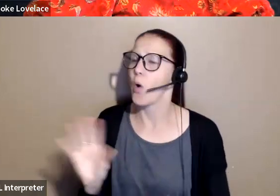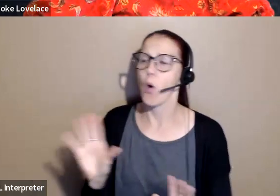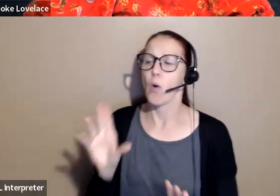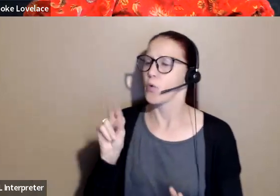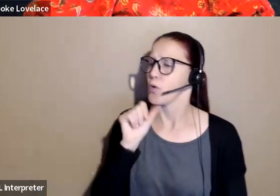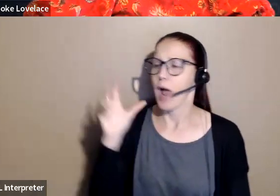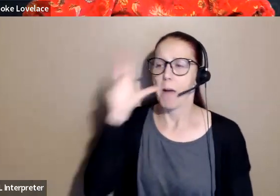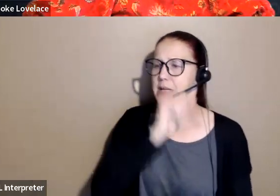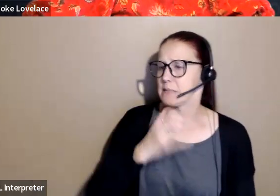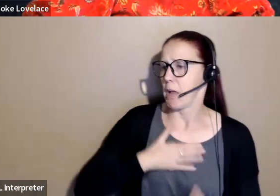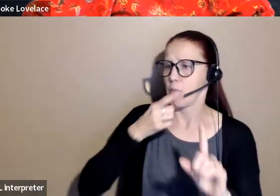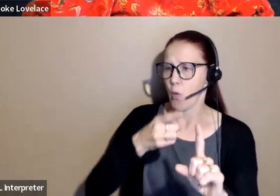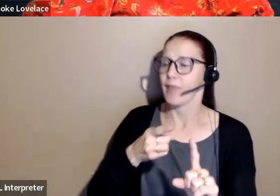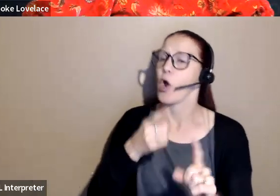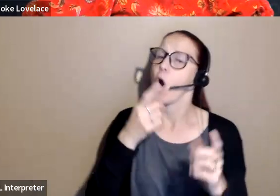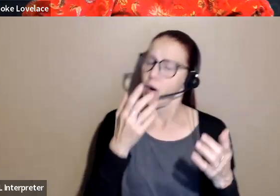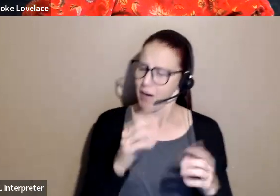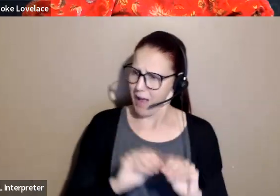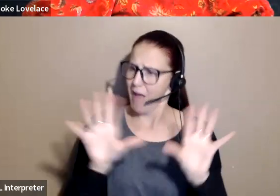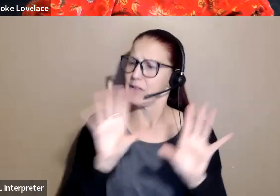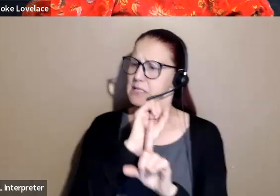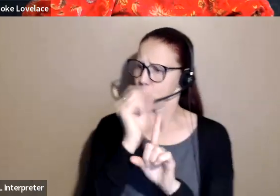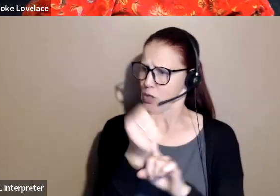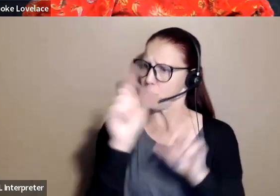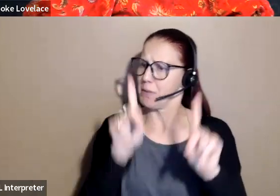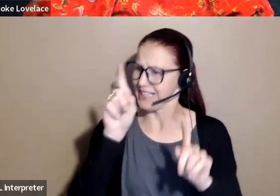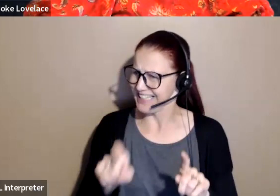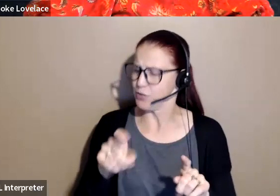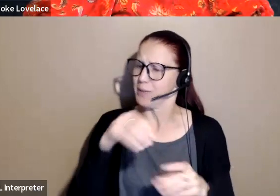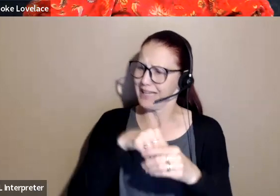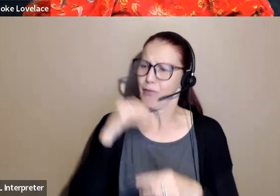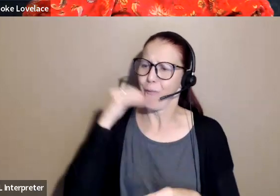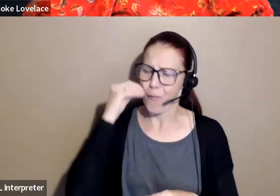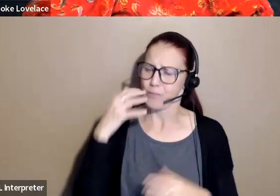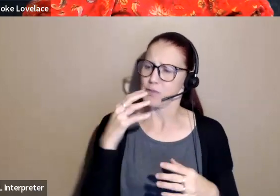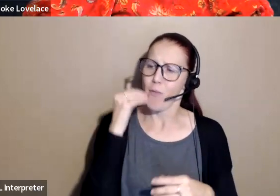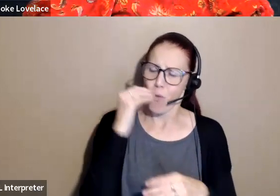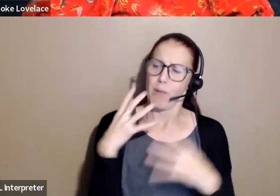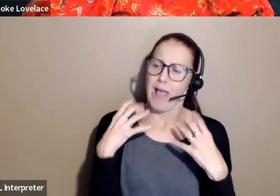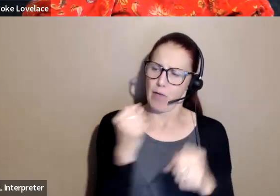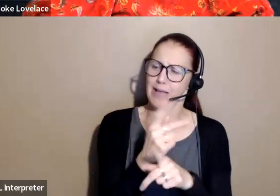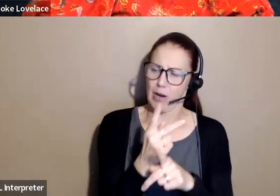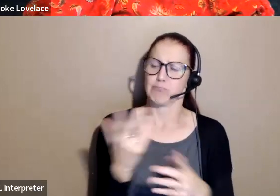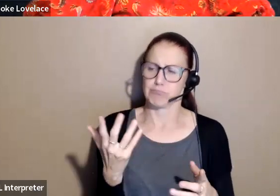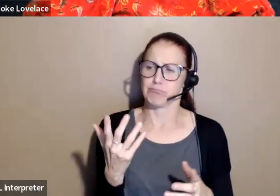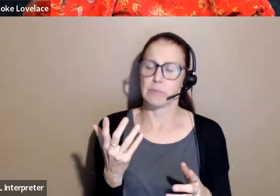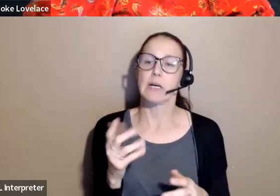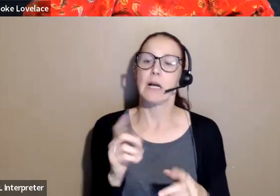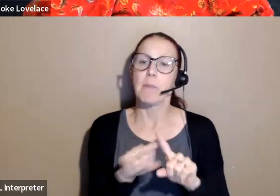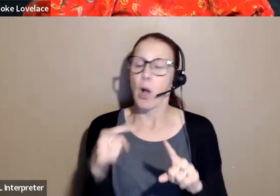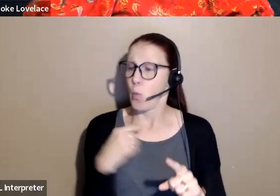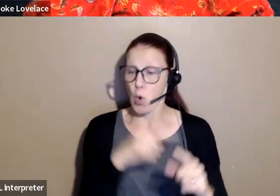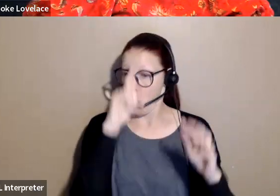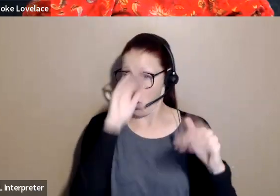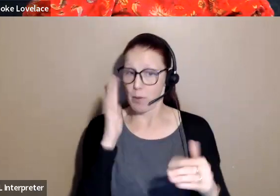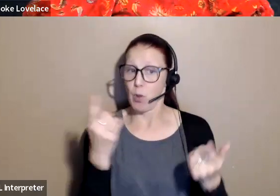not missing a point. I mean, there are instances, obviously, when people need to be in the homes. There's no question about that. And so what we're hoping will